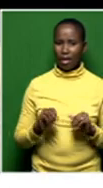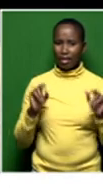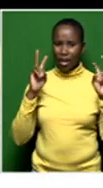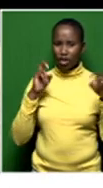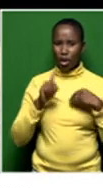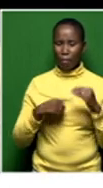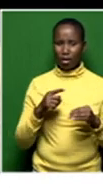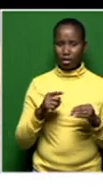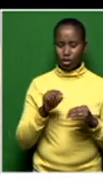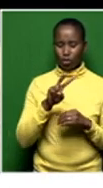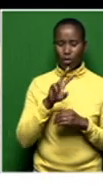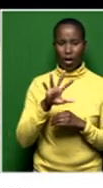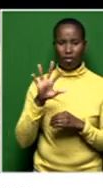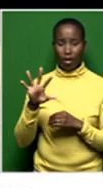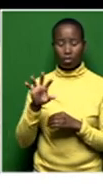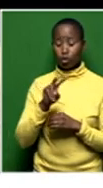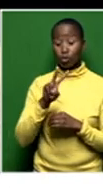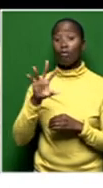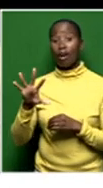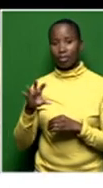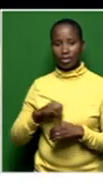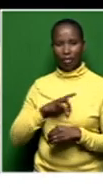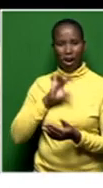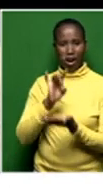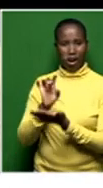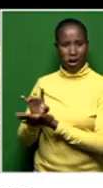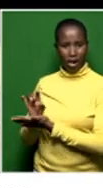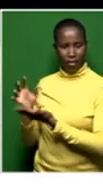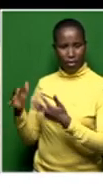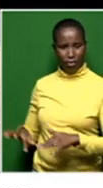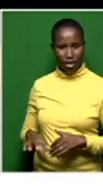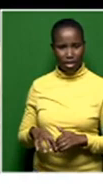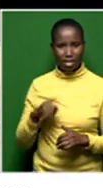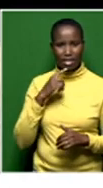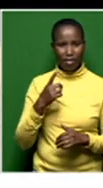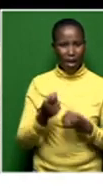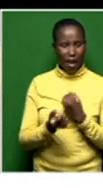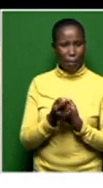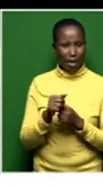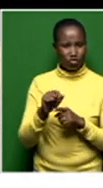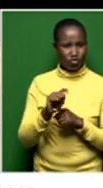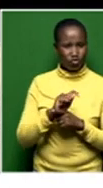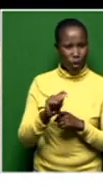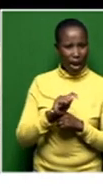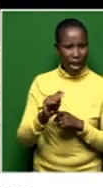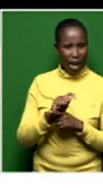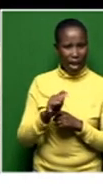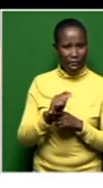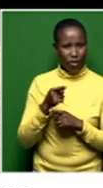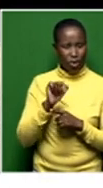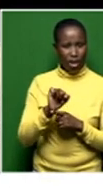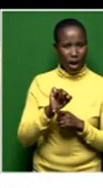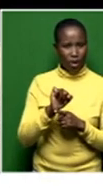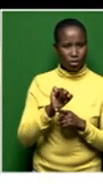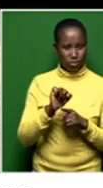of the 225 workers whom you say were on the training layoff scheme. What is the scheme all about, and what went